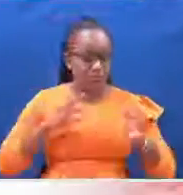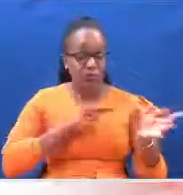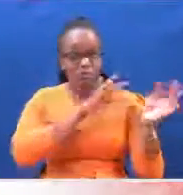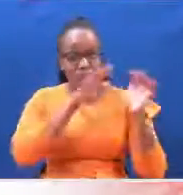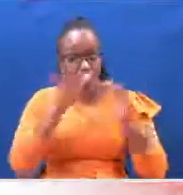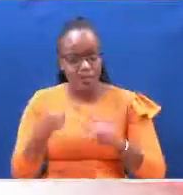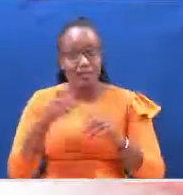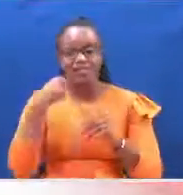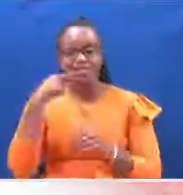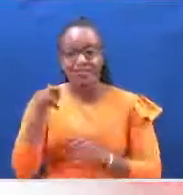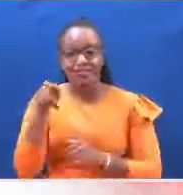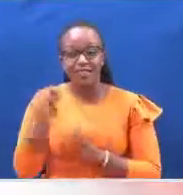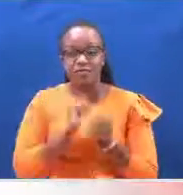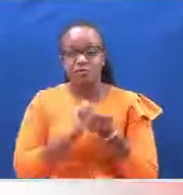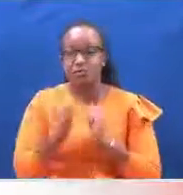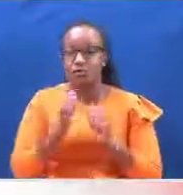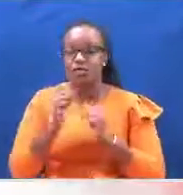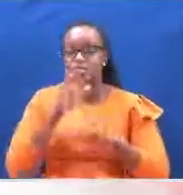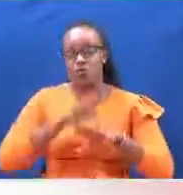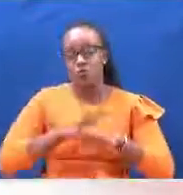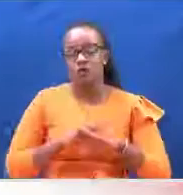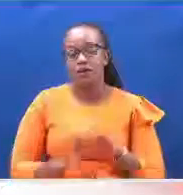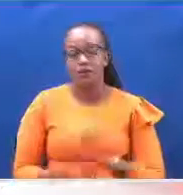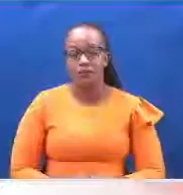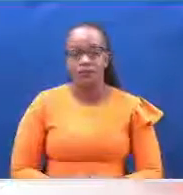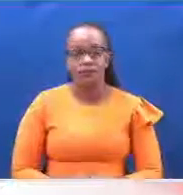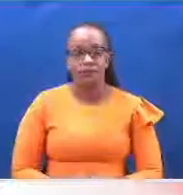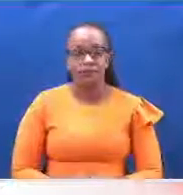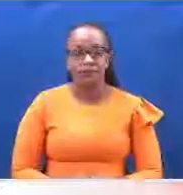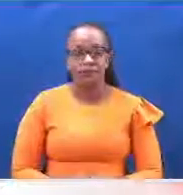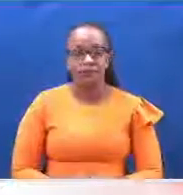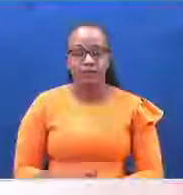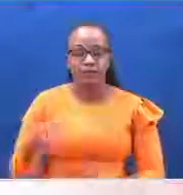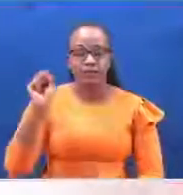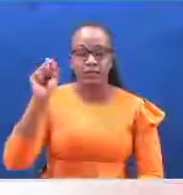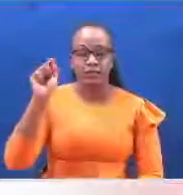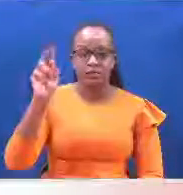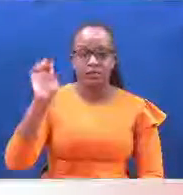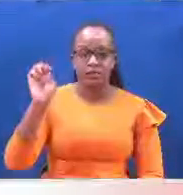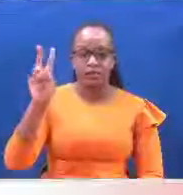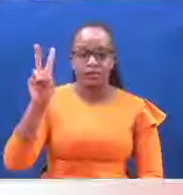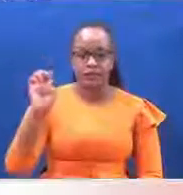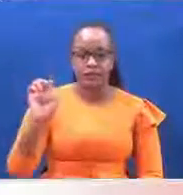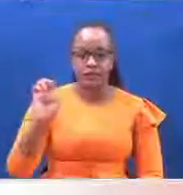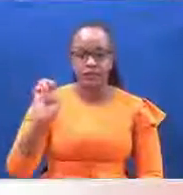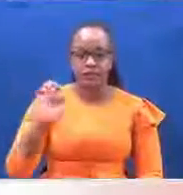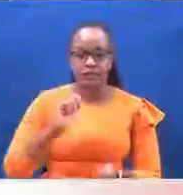of skills, not a gamble. Stephen Kiprop for TV 47 Sports.